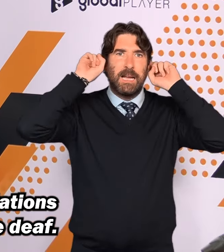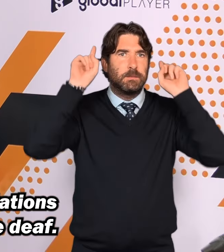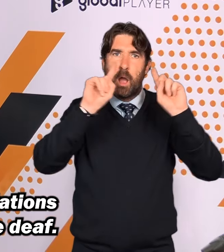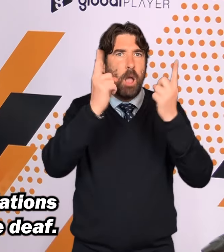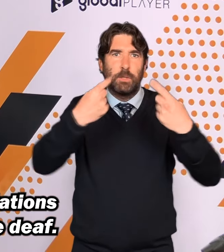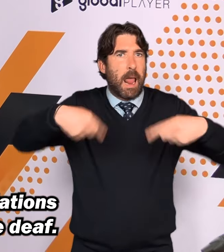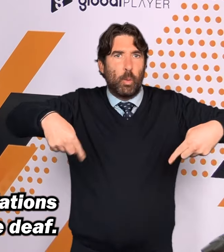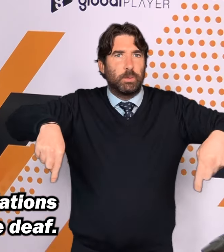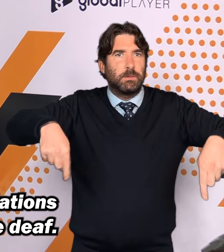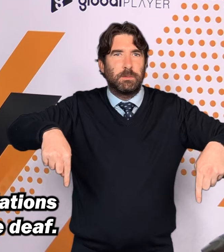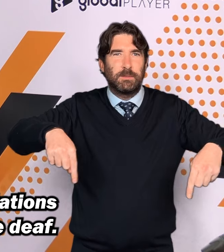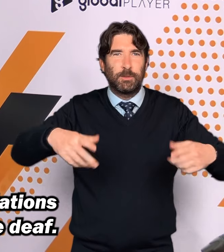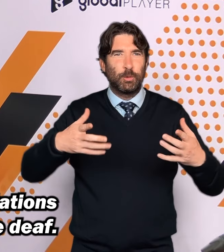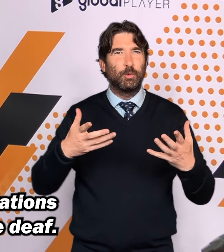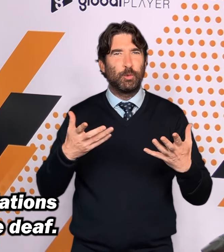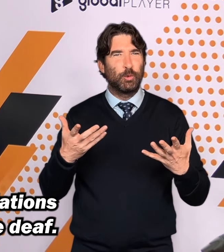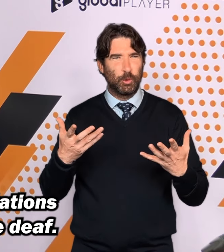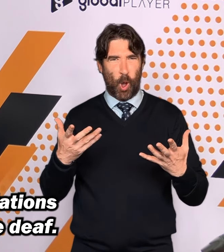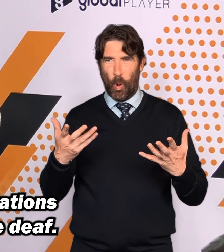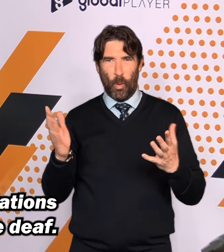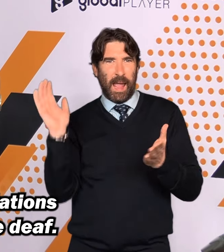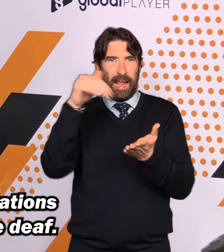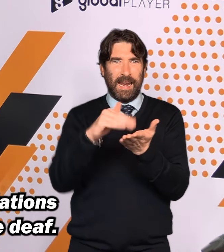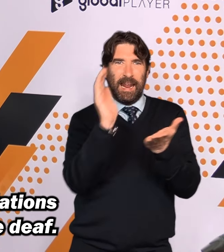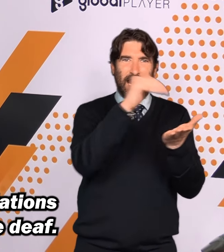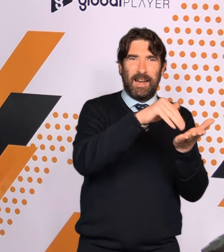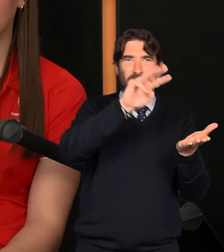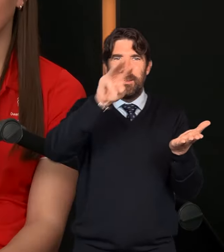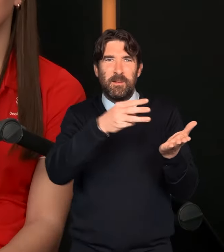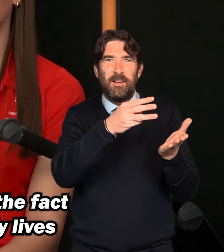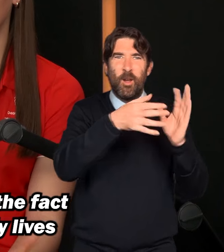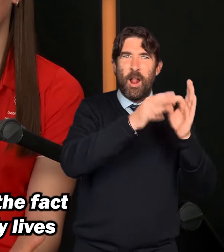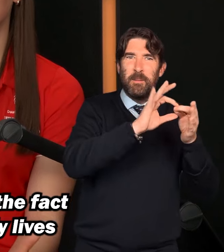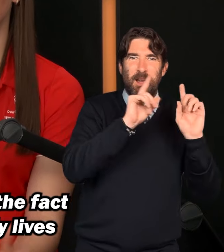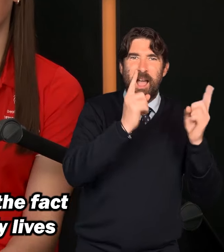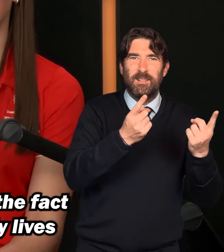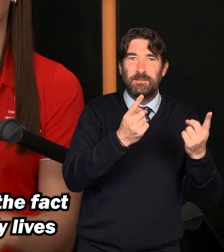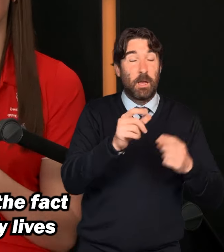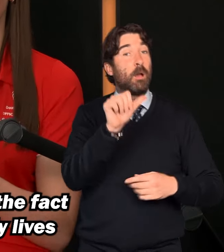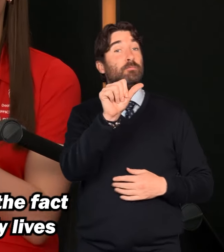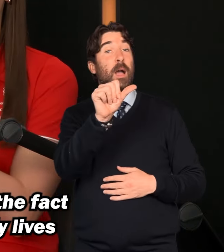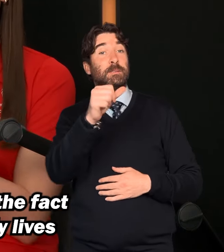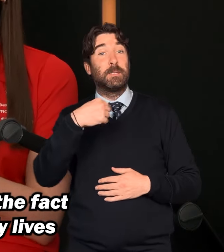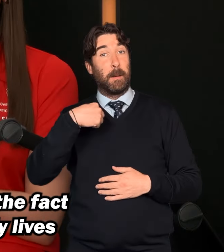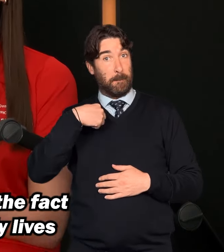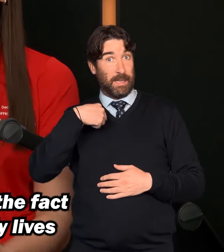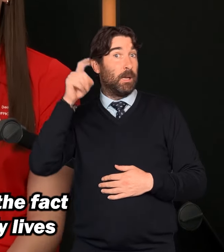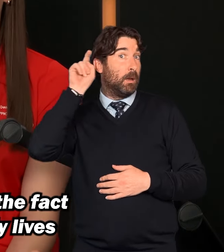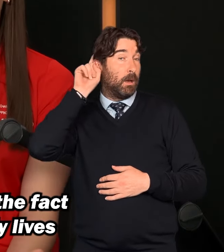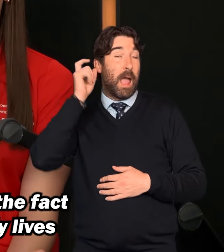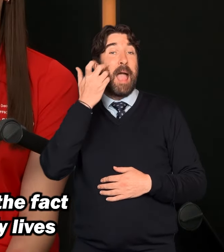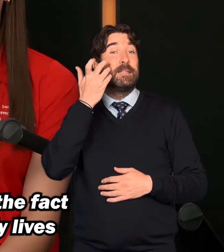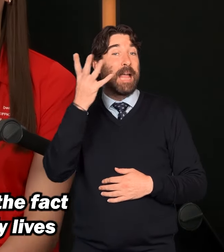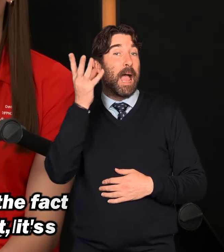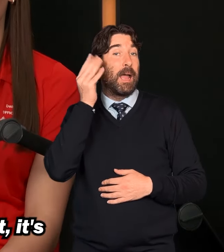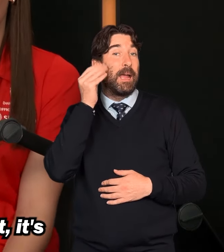unless serious adaptations were made to help integrate deaf athletes. It's not as if we have some advantage by the fact that we can hear in our